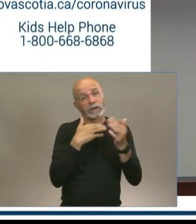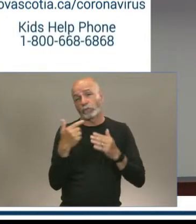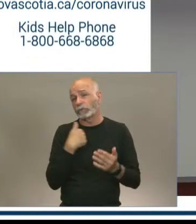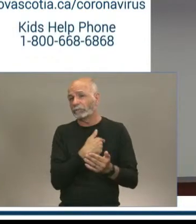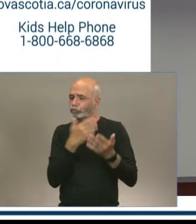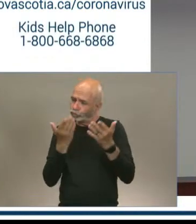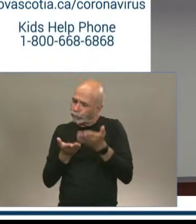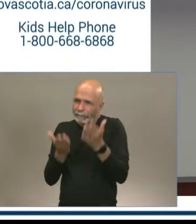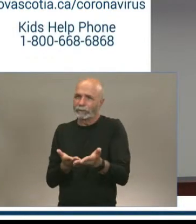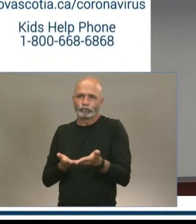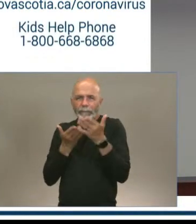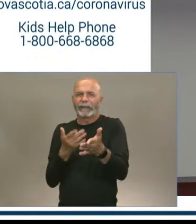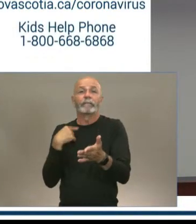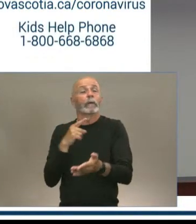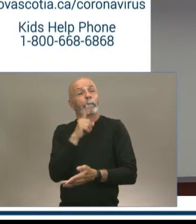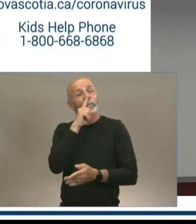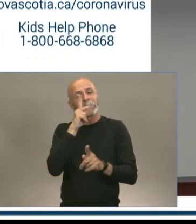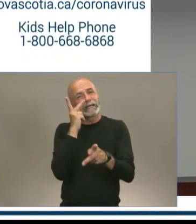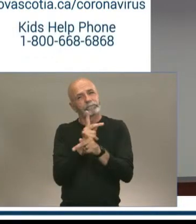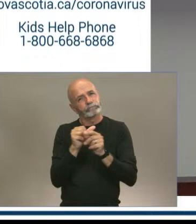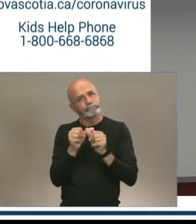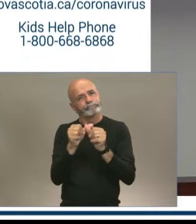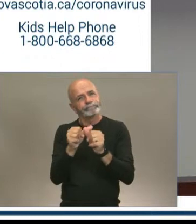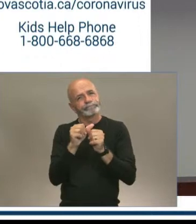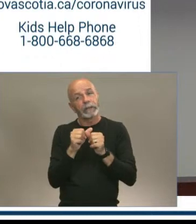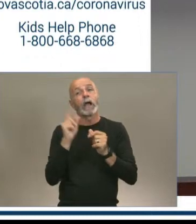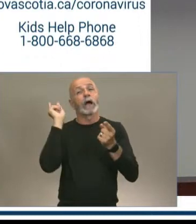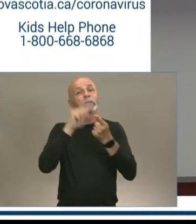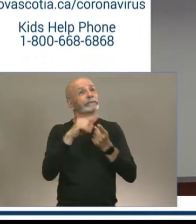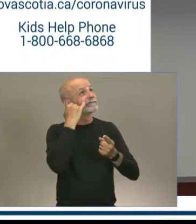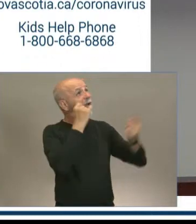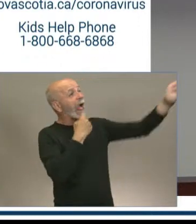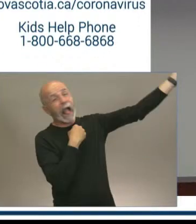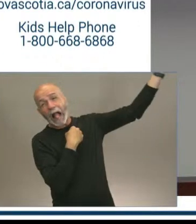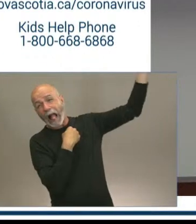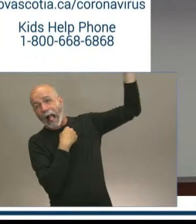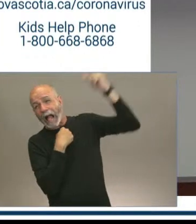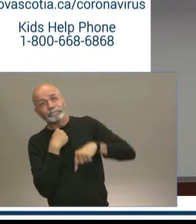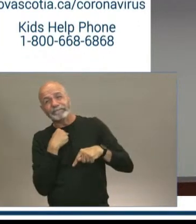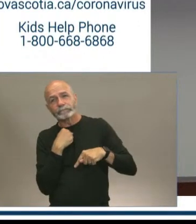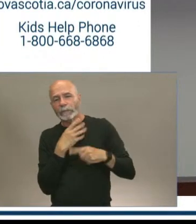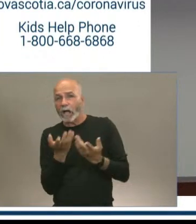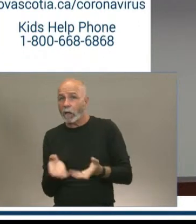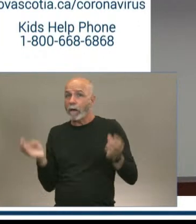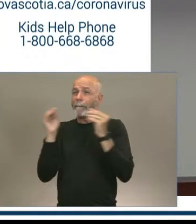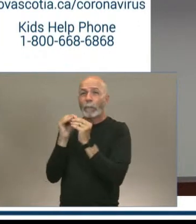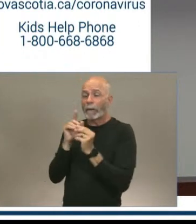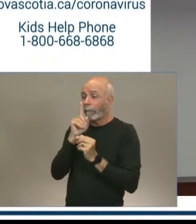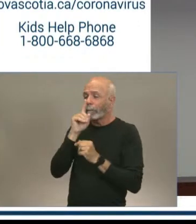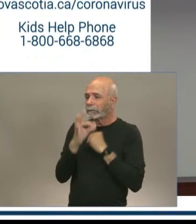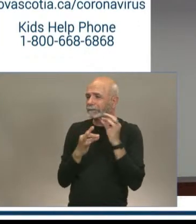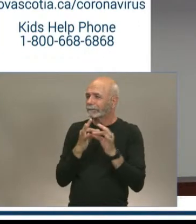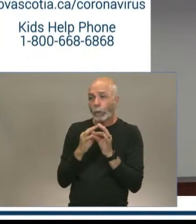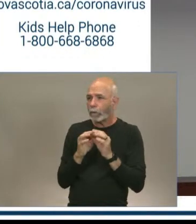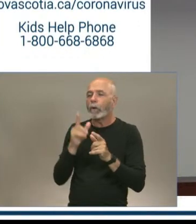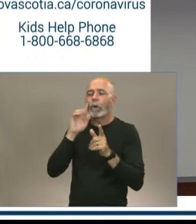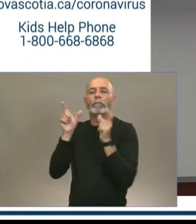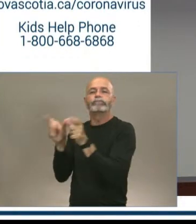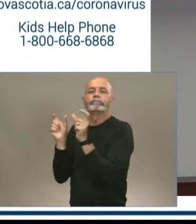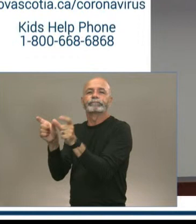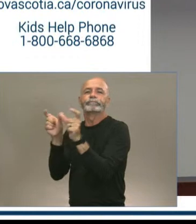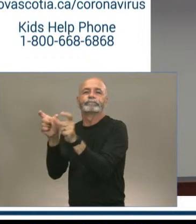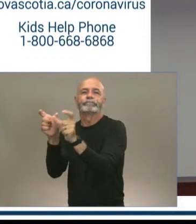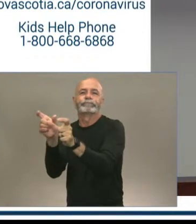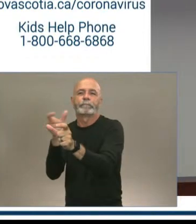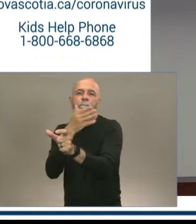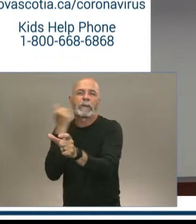And if you're coming from outside, having a test when you get here is just another layer of defense to check, make sure you're not infected with the